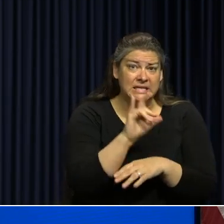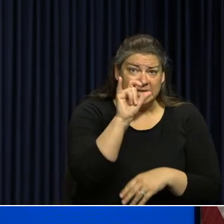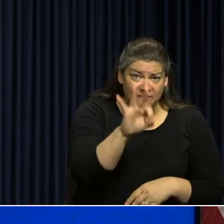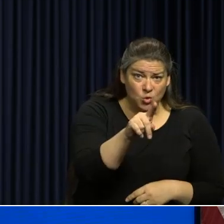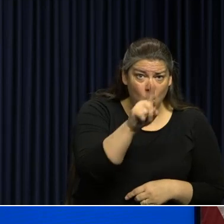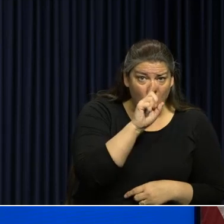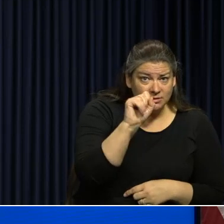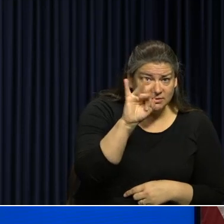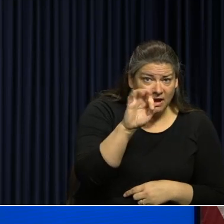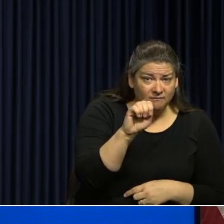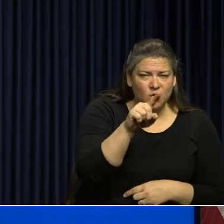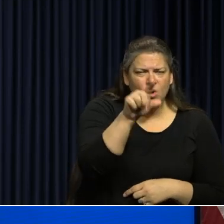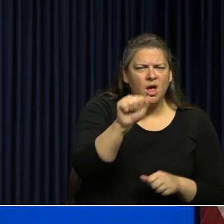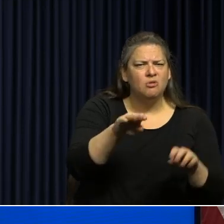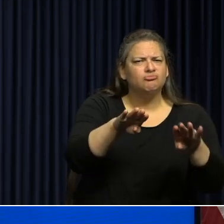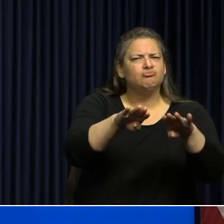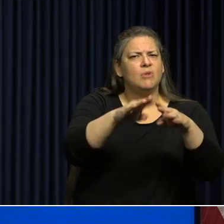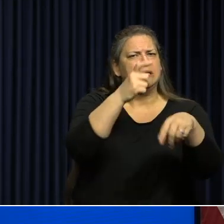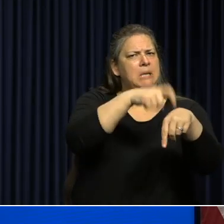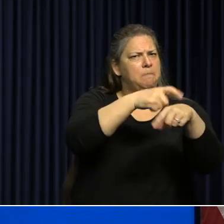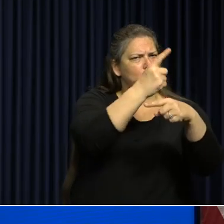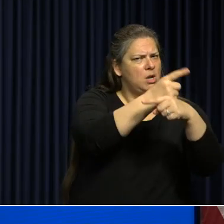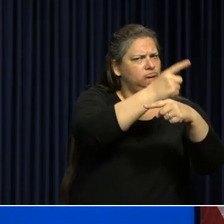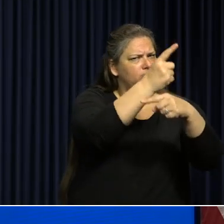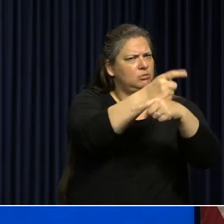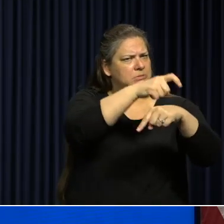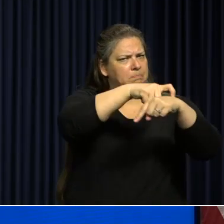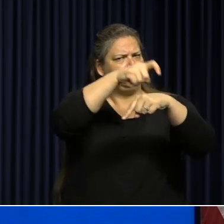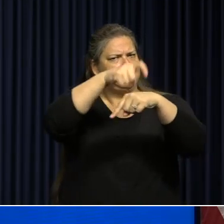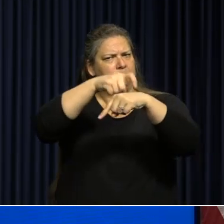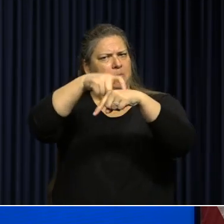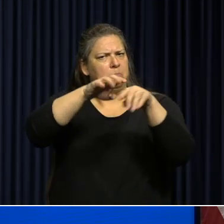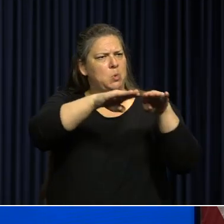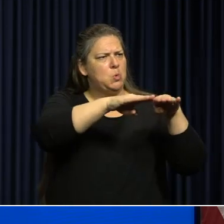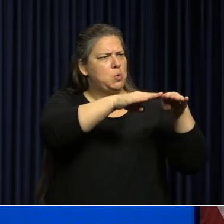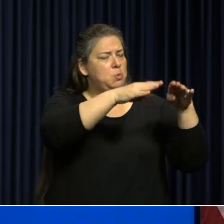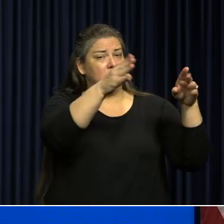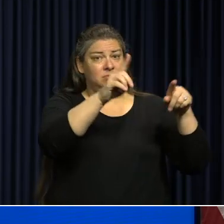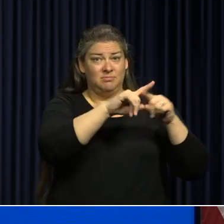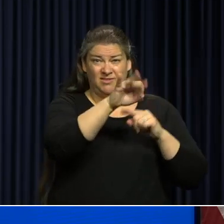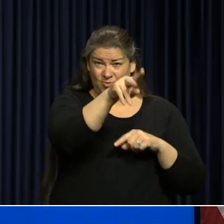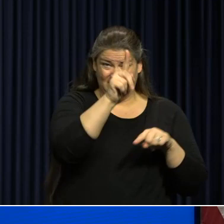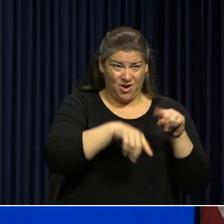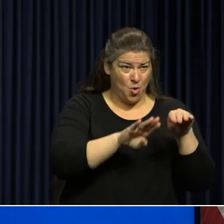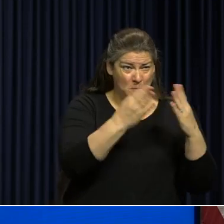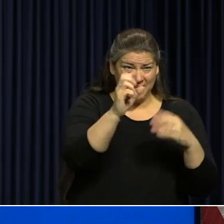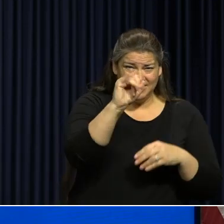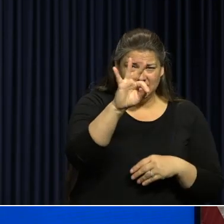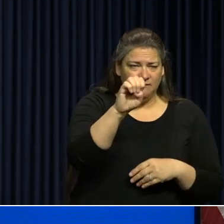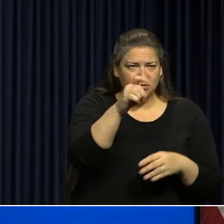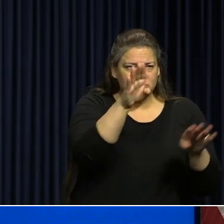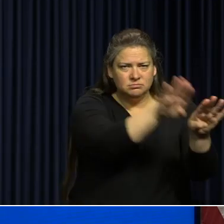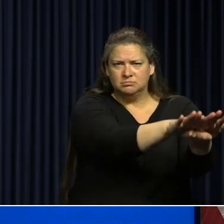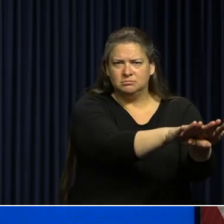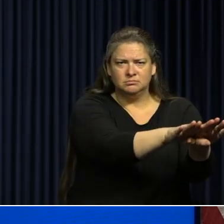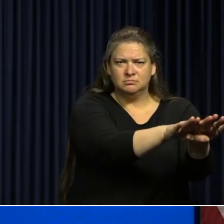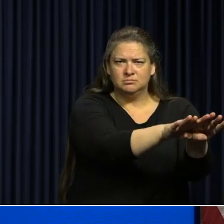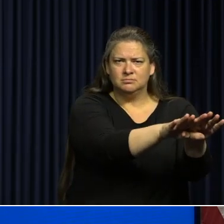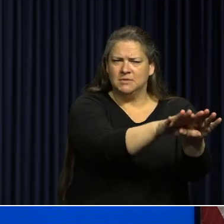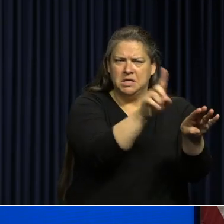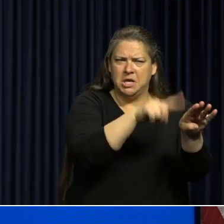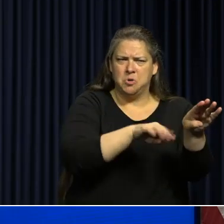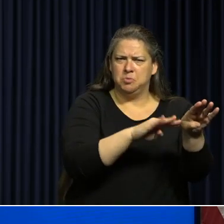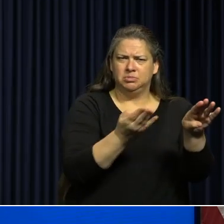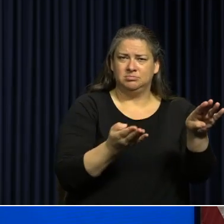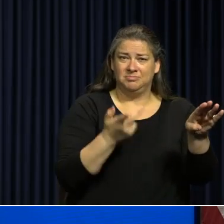safe, to be able to open on a gradual timeline. But if they can't open in a safe manner, they just can't open. And that might not seem